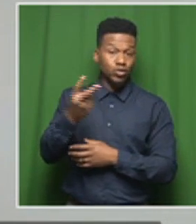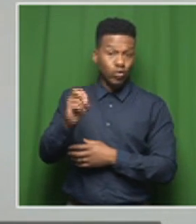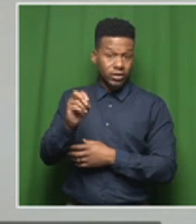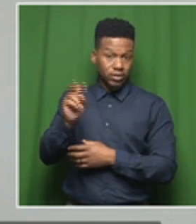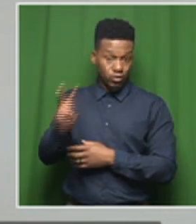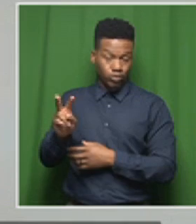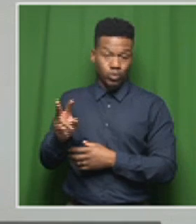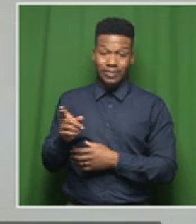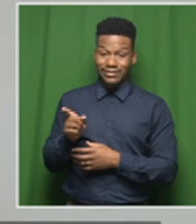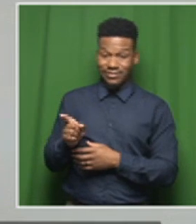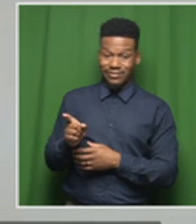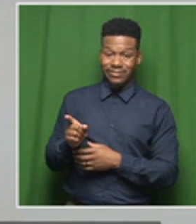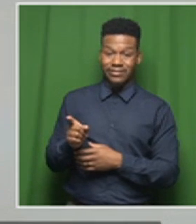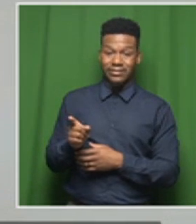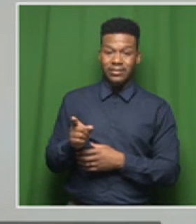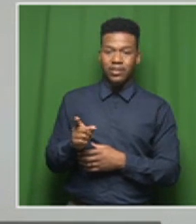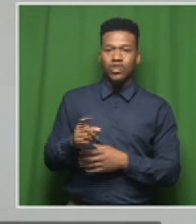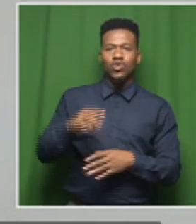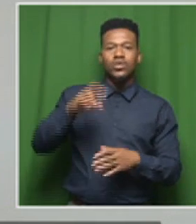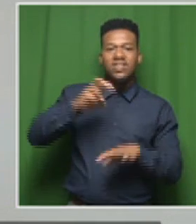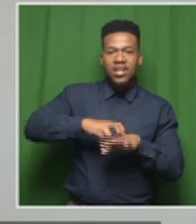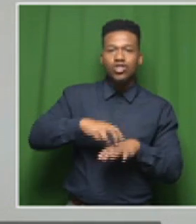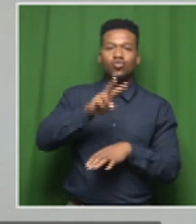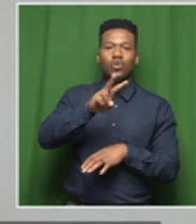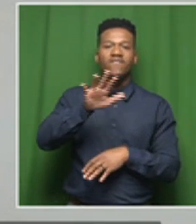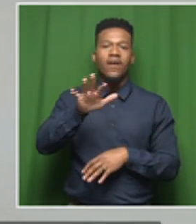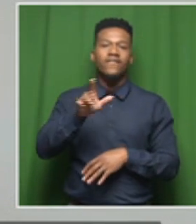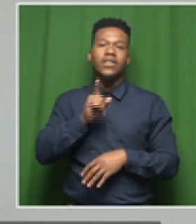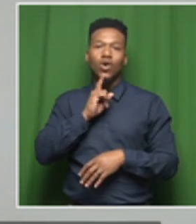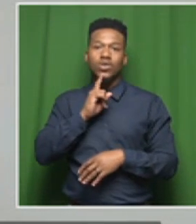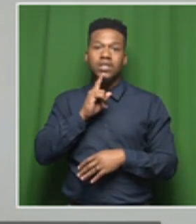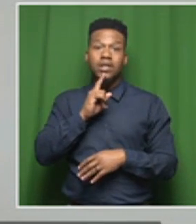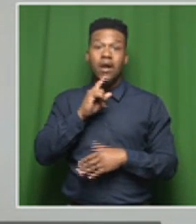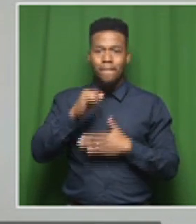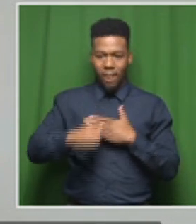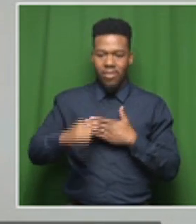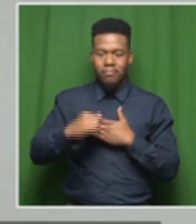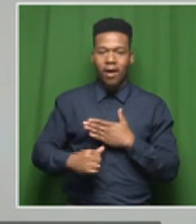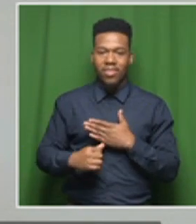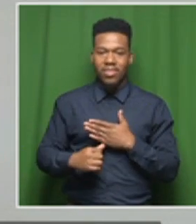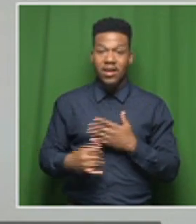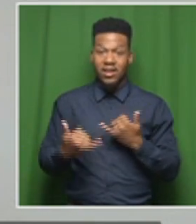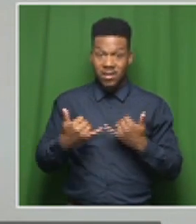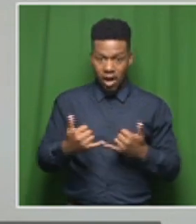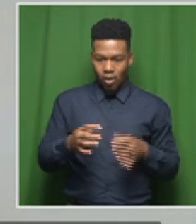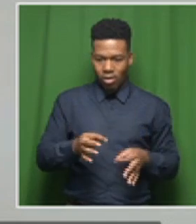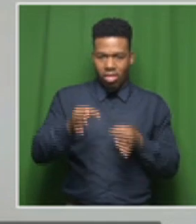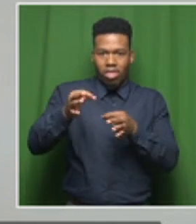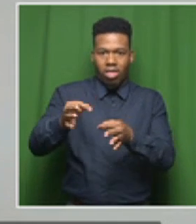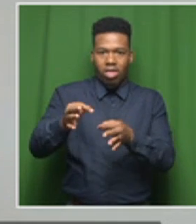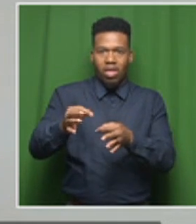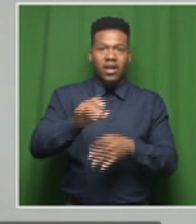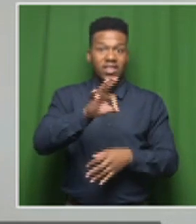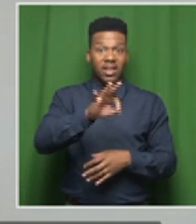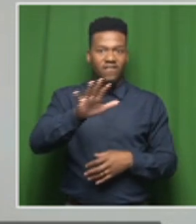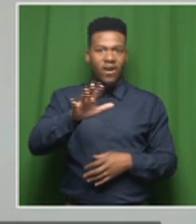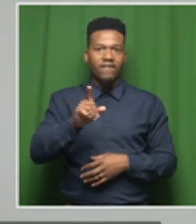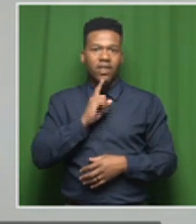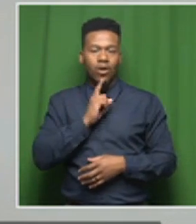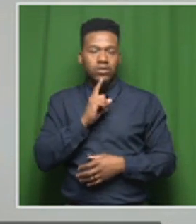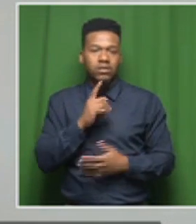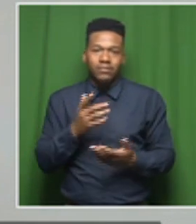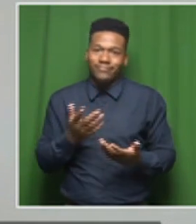2022, you would have needed to earn 25,000 rand a month. Now it's 35,000 rand a month to be able to qualify for